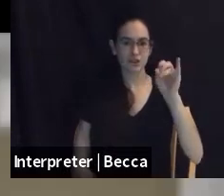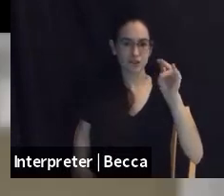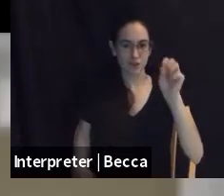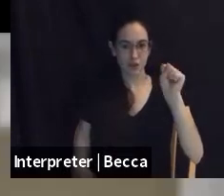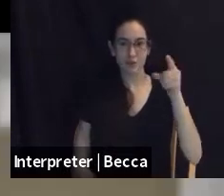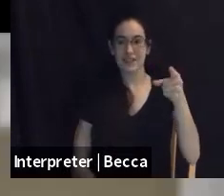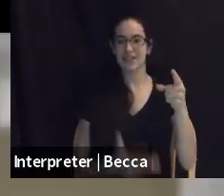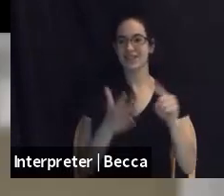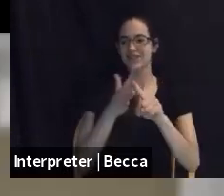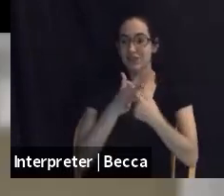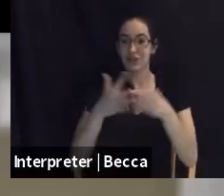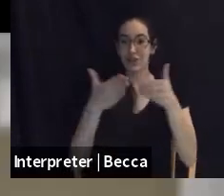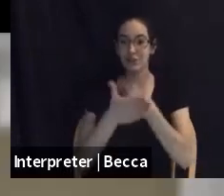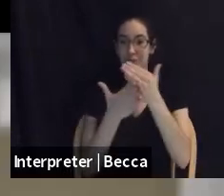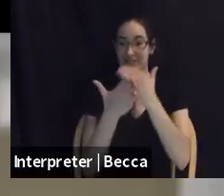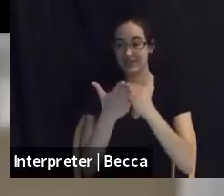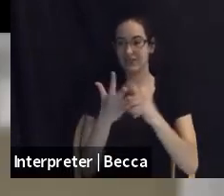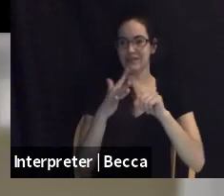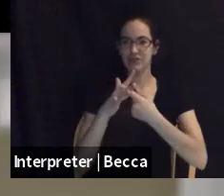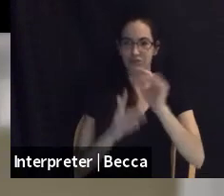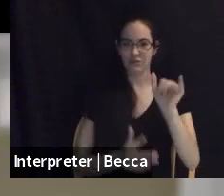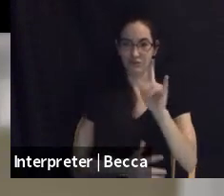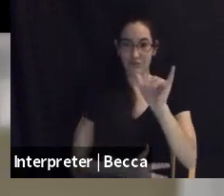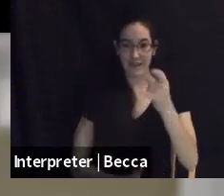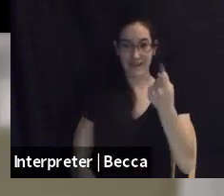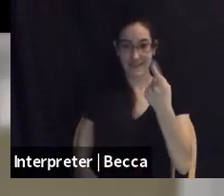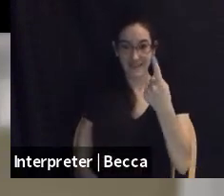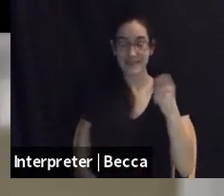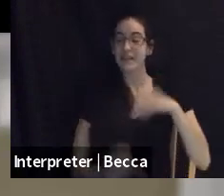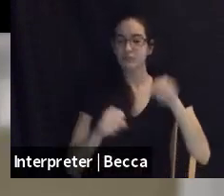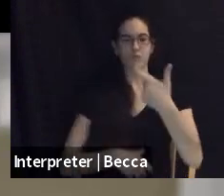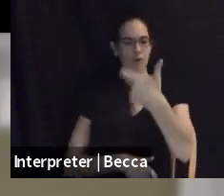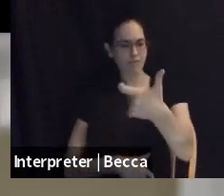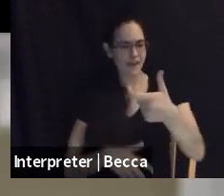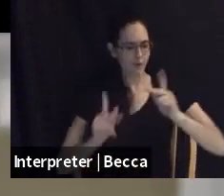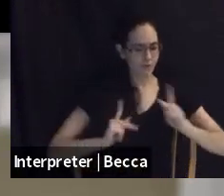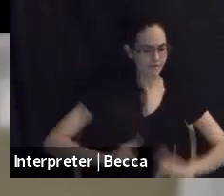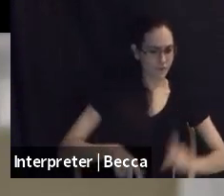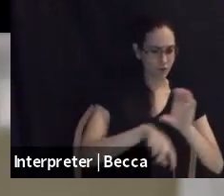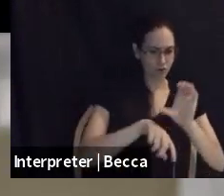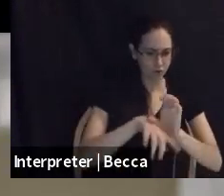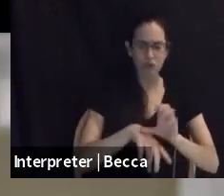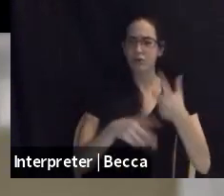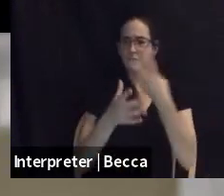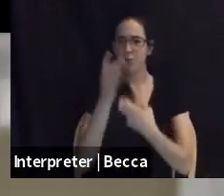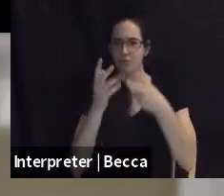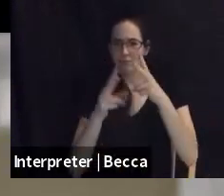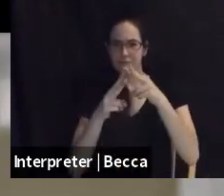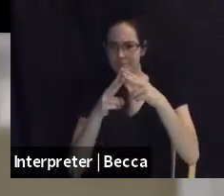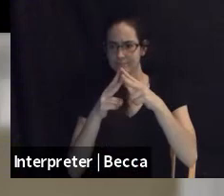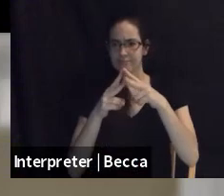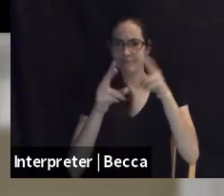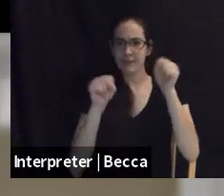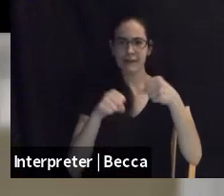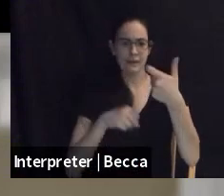11th. You can watch this online or at one of our live campuses, but you're not gonna wanna miss this dynamic speaker who talks about the intersection